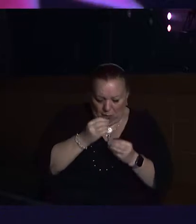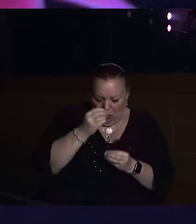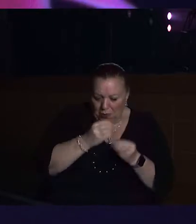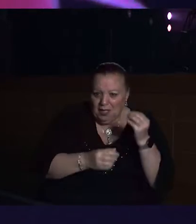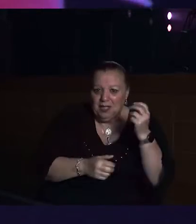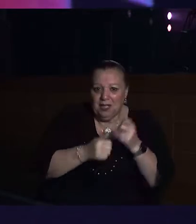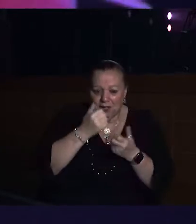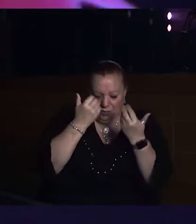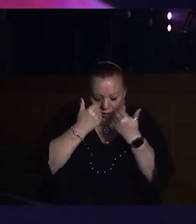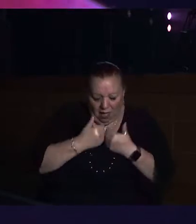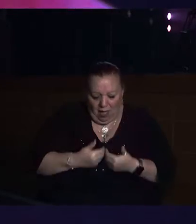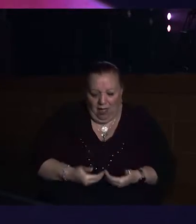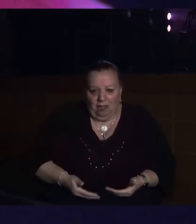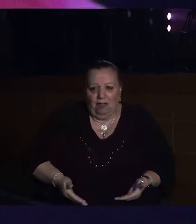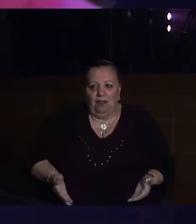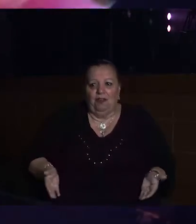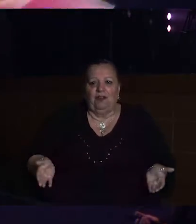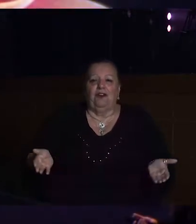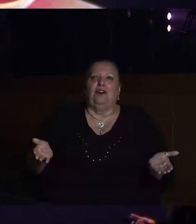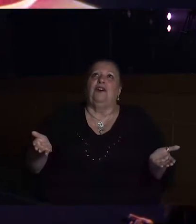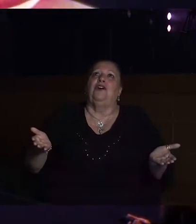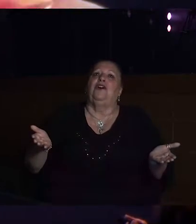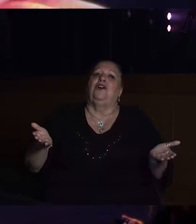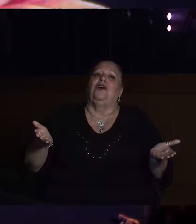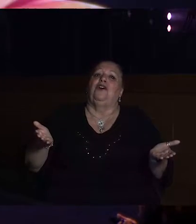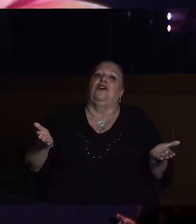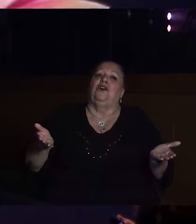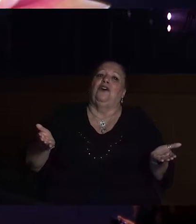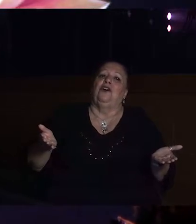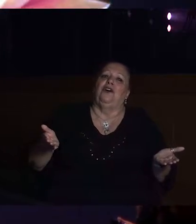and put me back together,